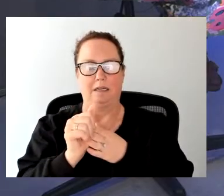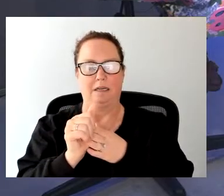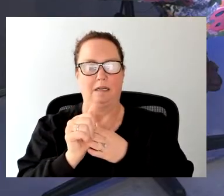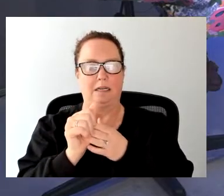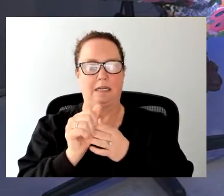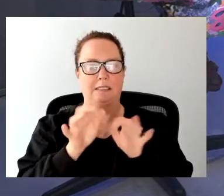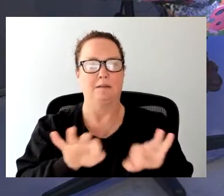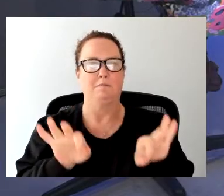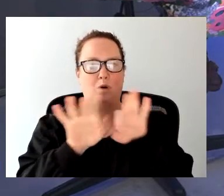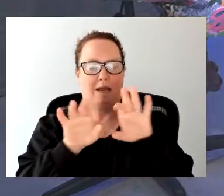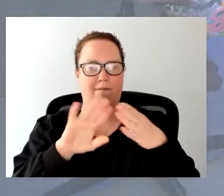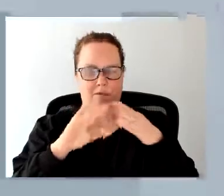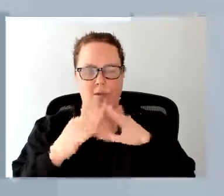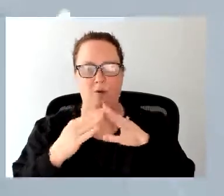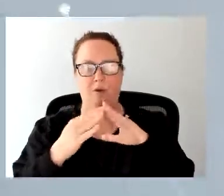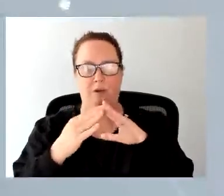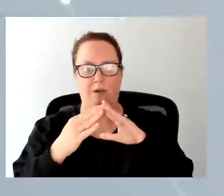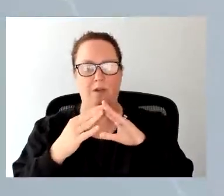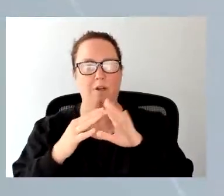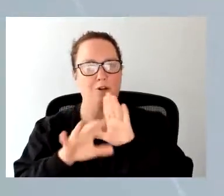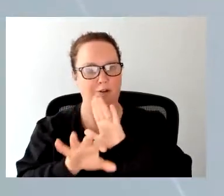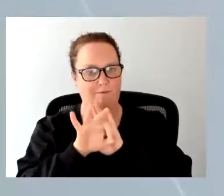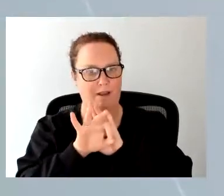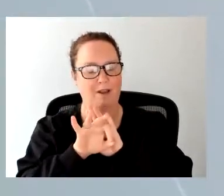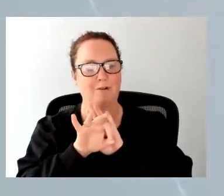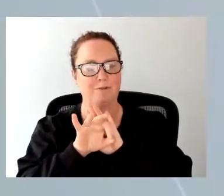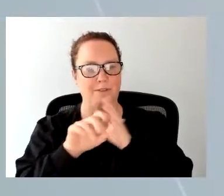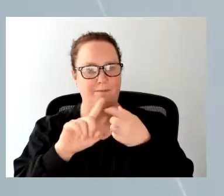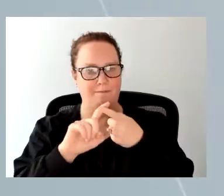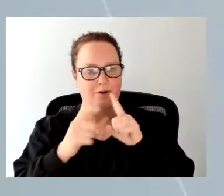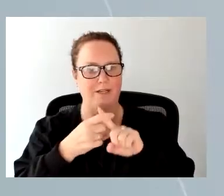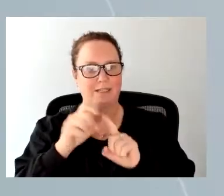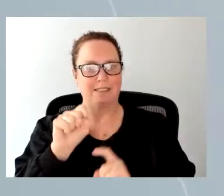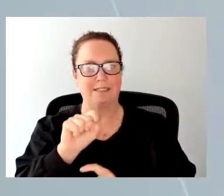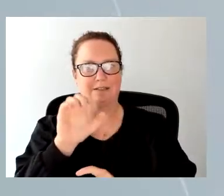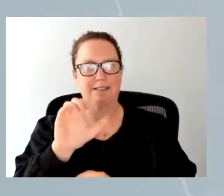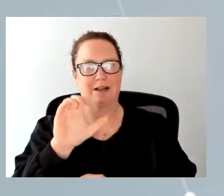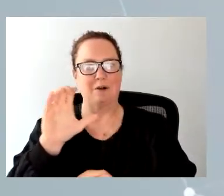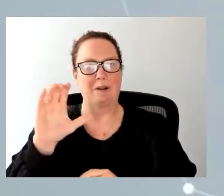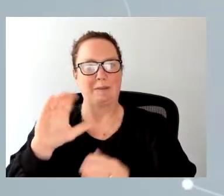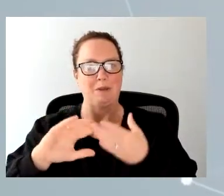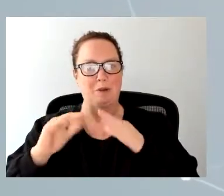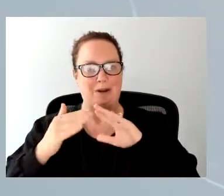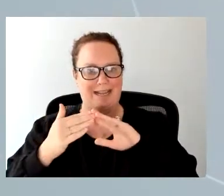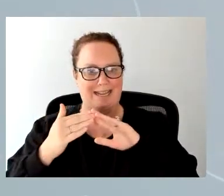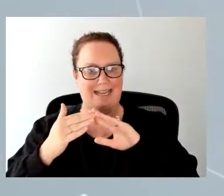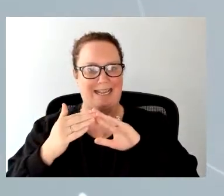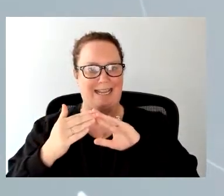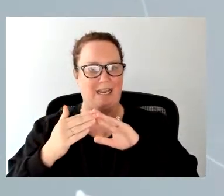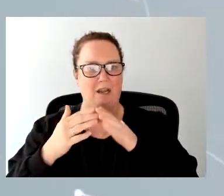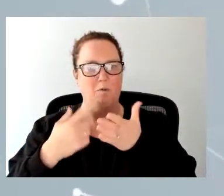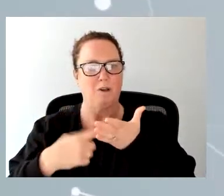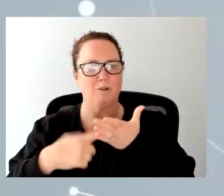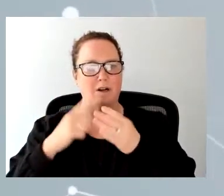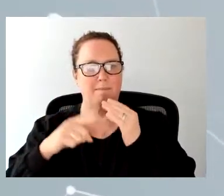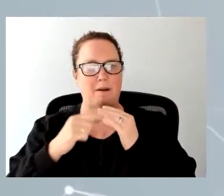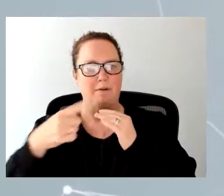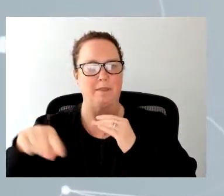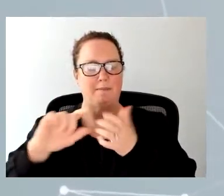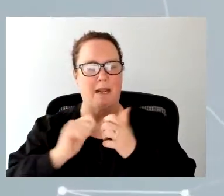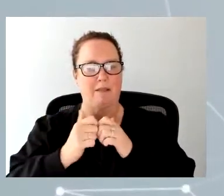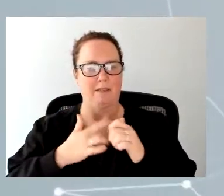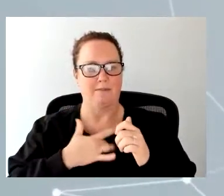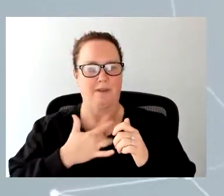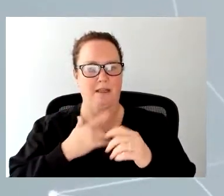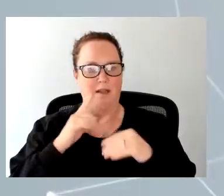have a community, and you found some friends in the sickle cell community. What do you talk about with them, and how do these people feel about the